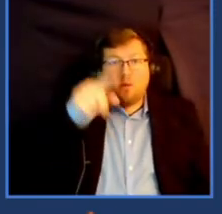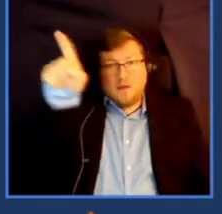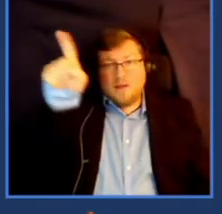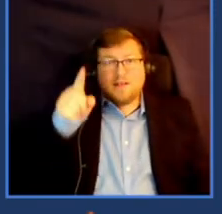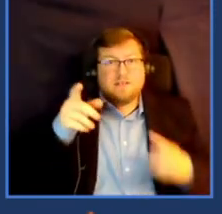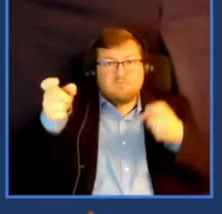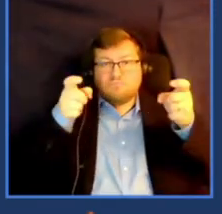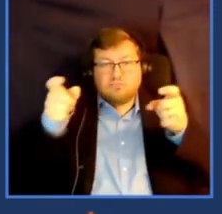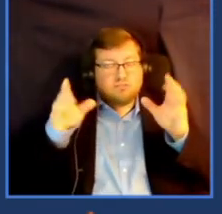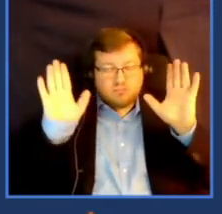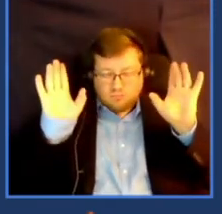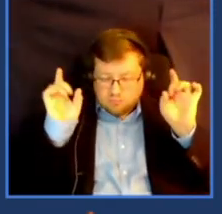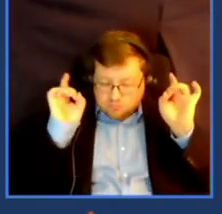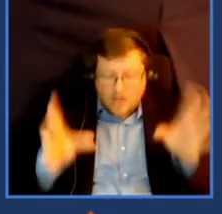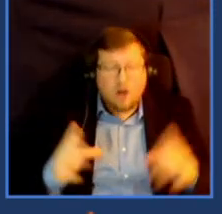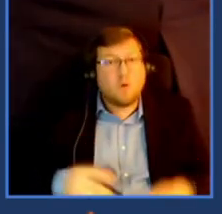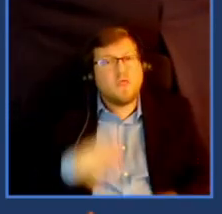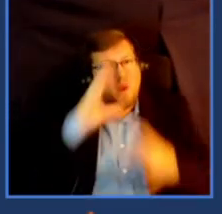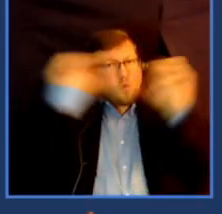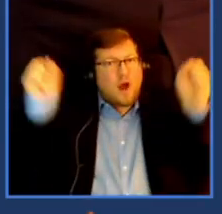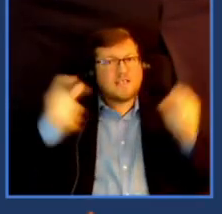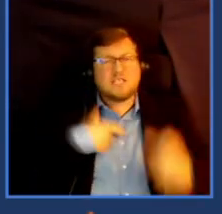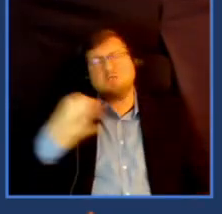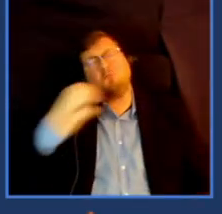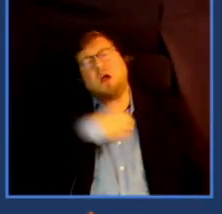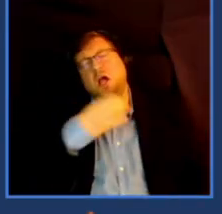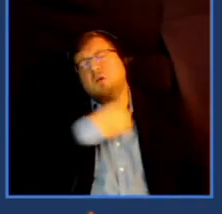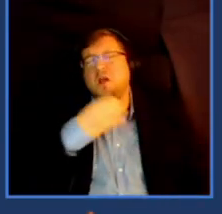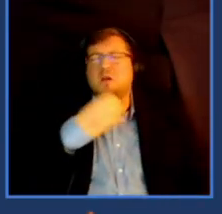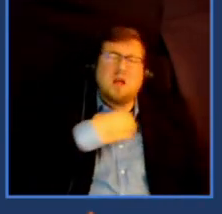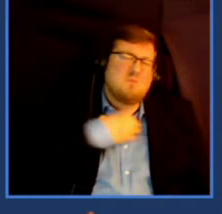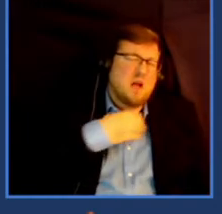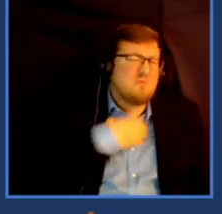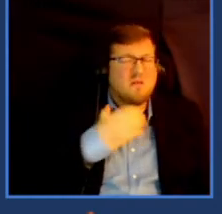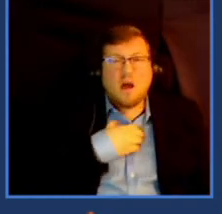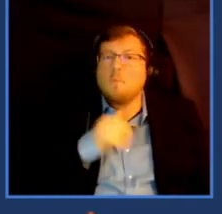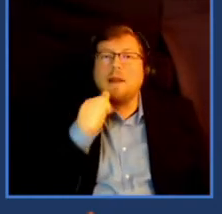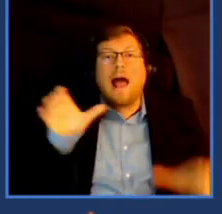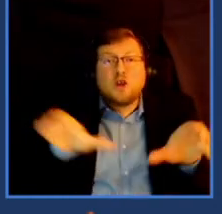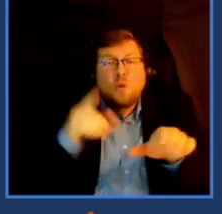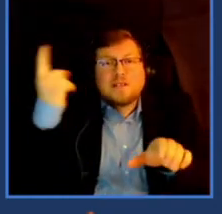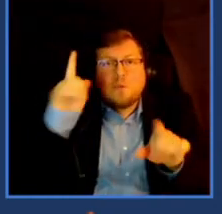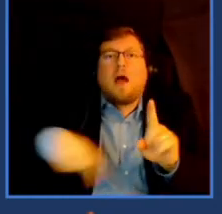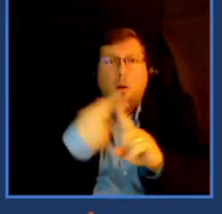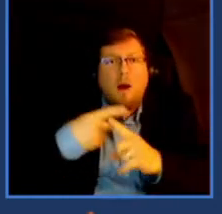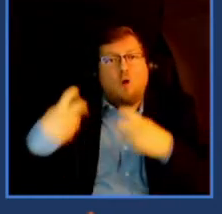The president spends more time whining and complaining than doing something about the problem.